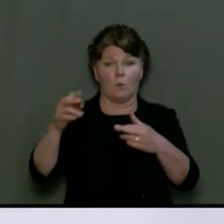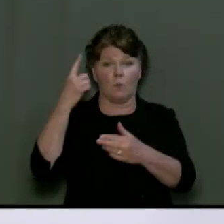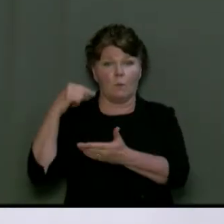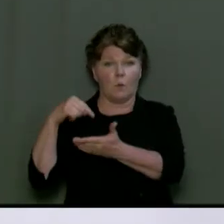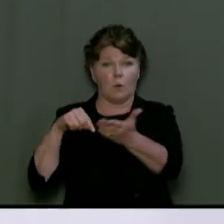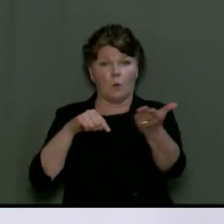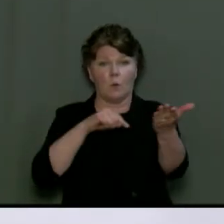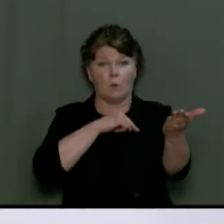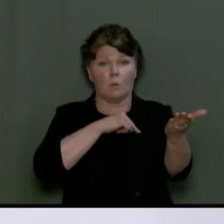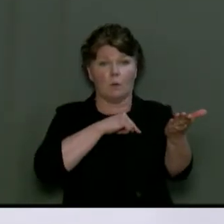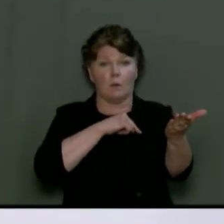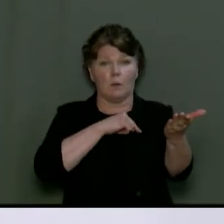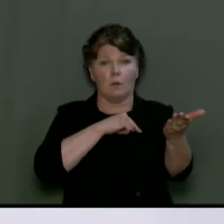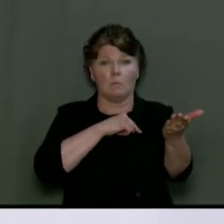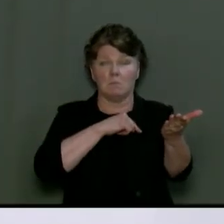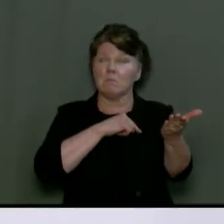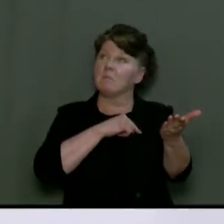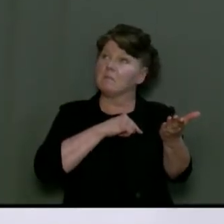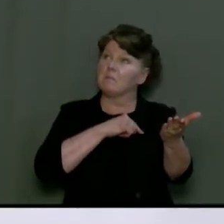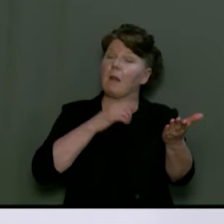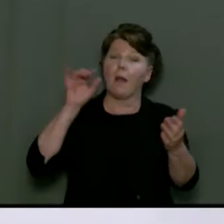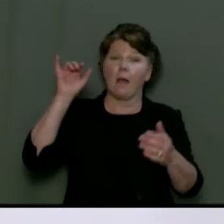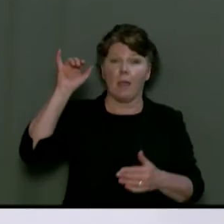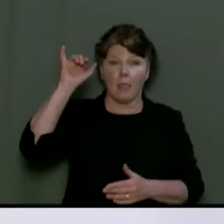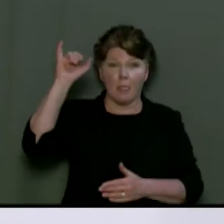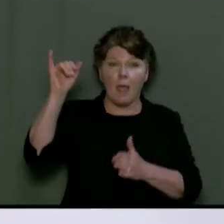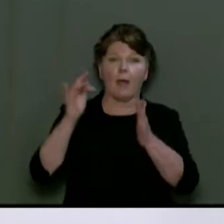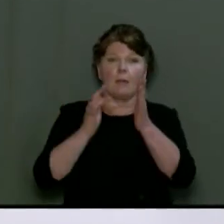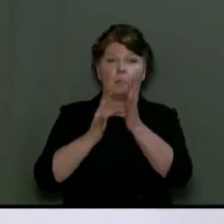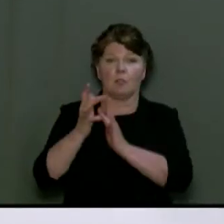Now that is the Jesus I know.